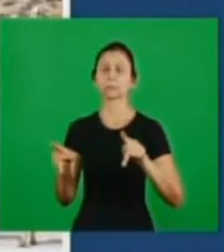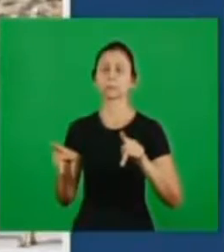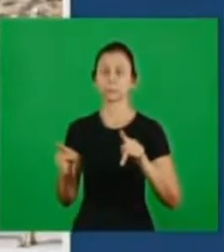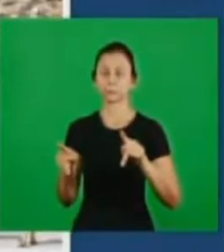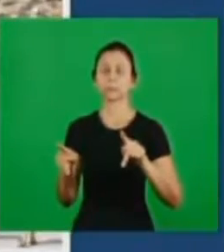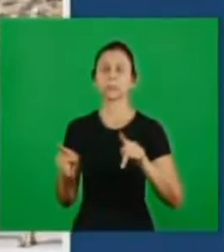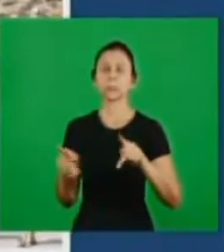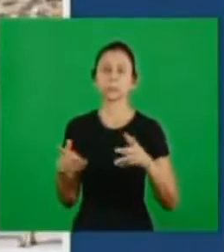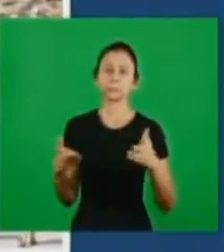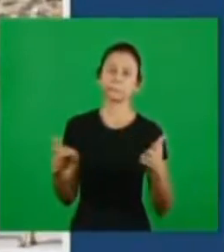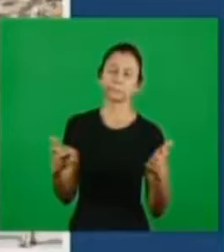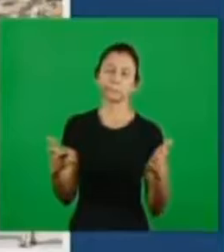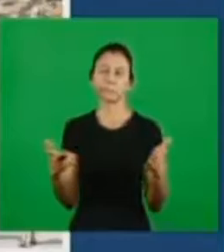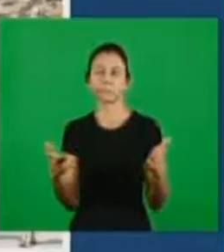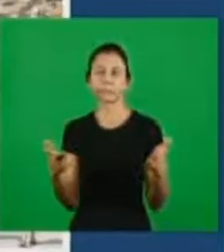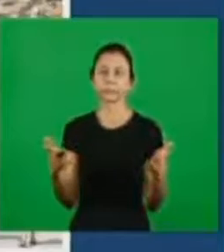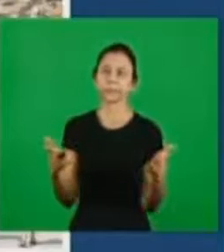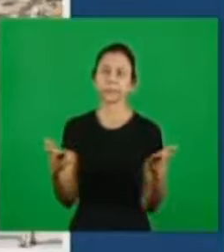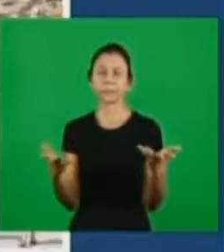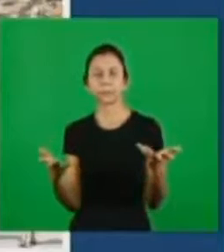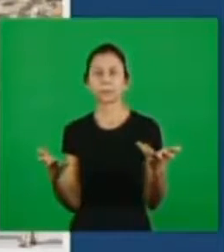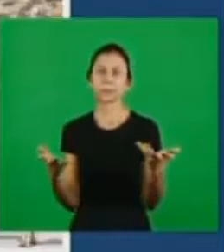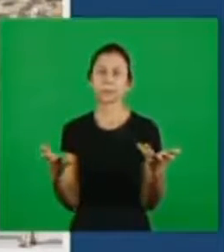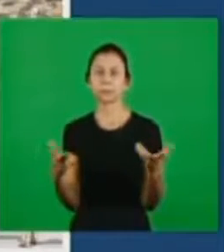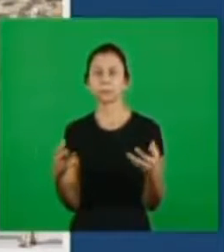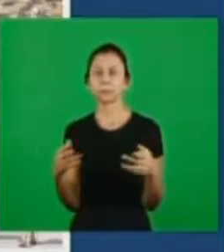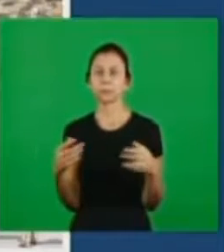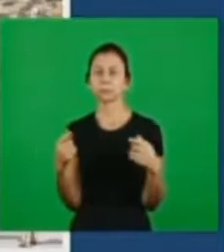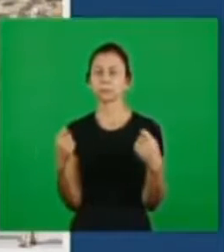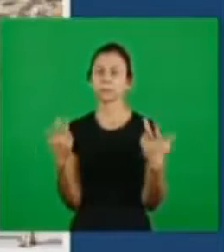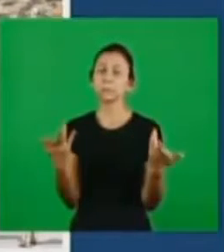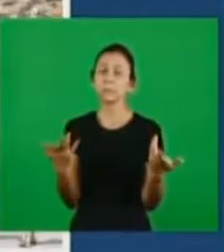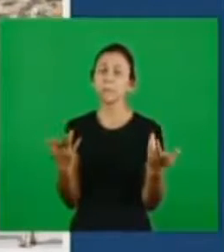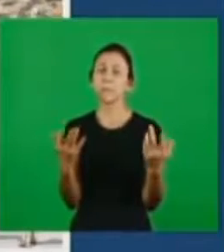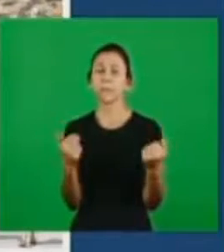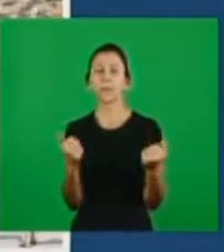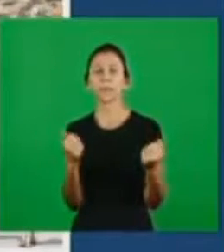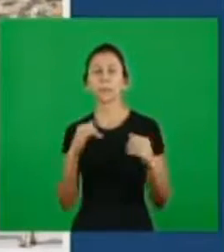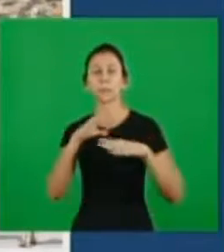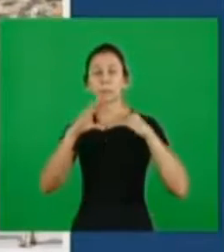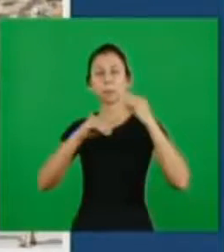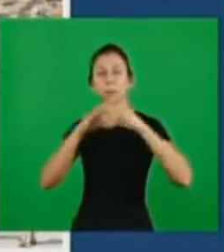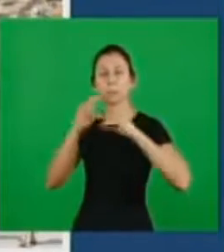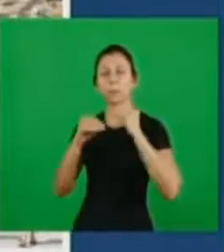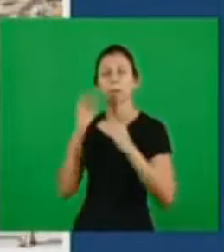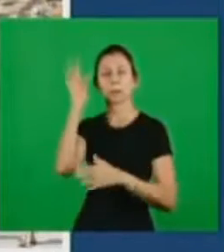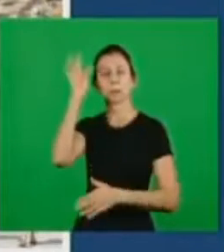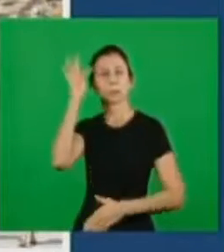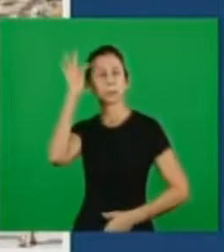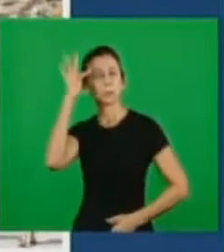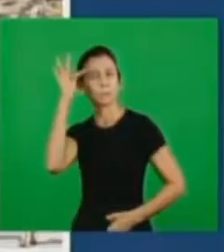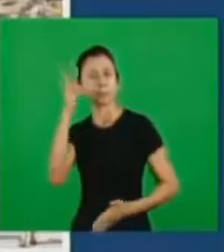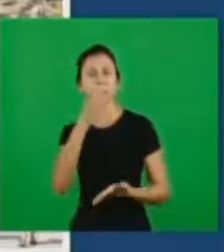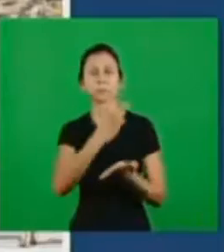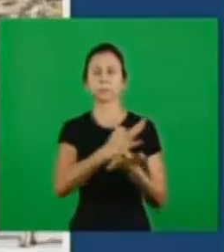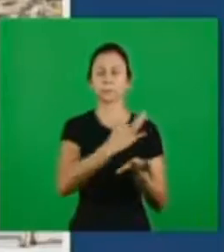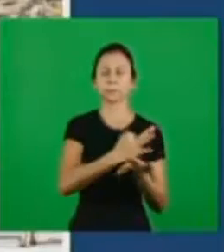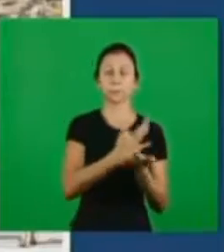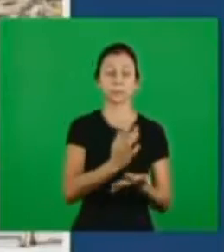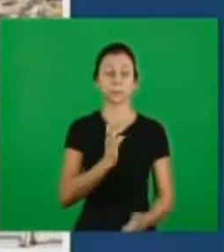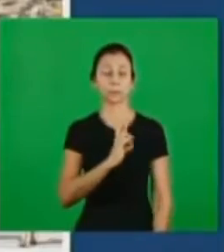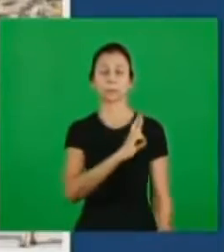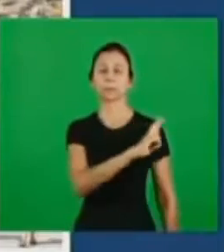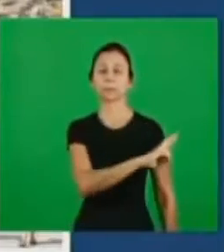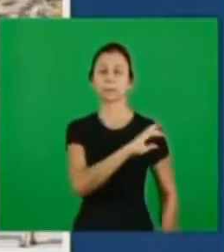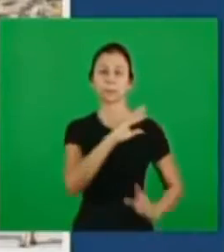Their desire was that the people, in some way, be distracted with philosophical